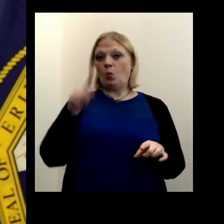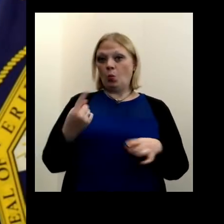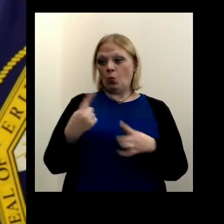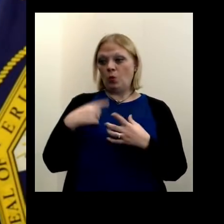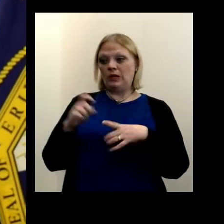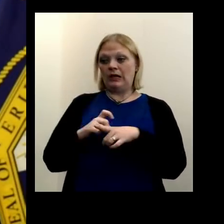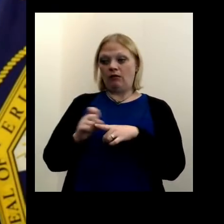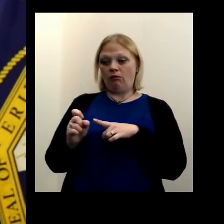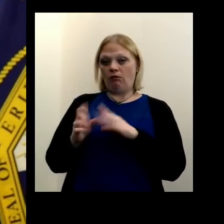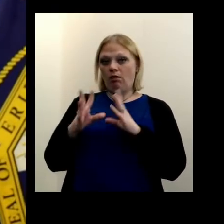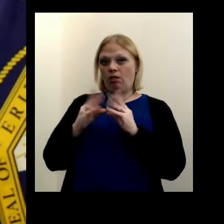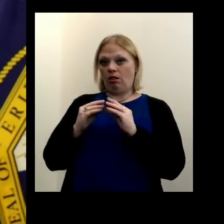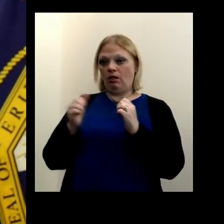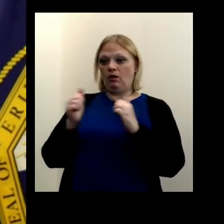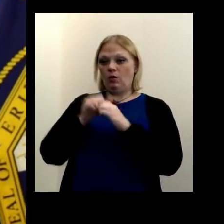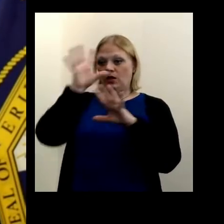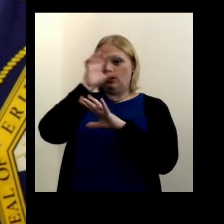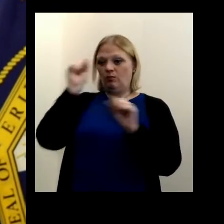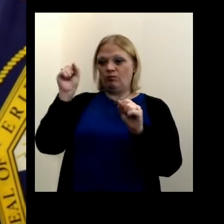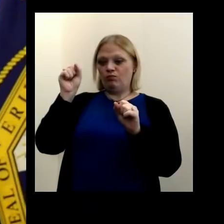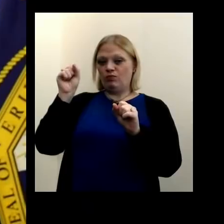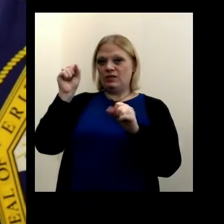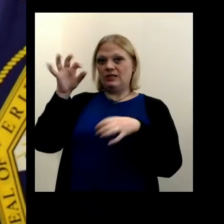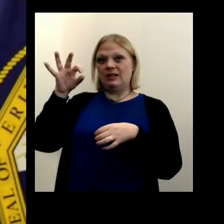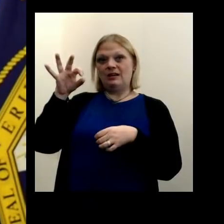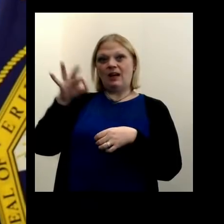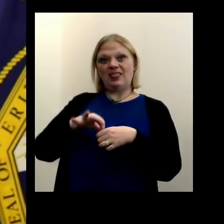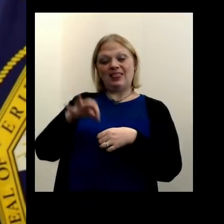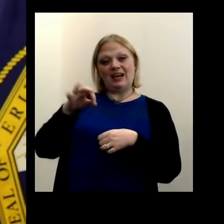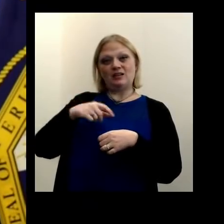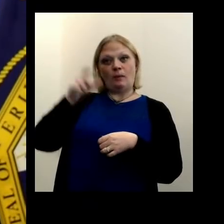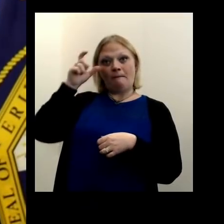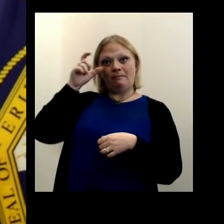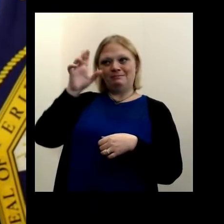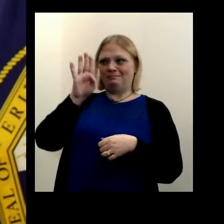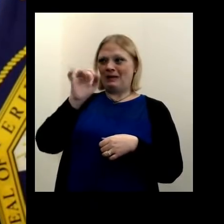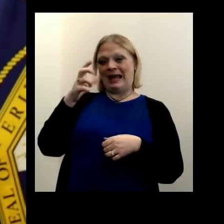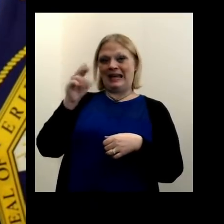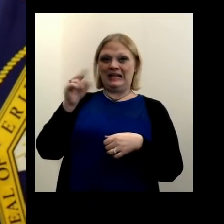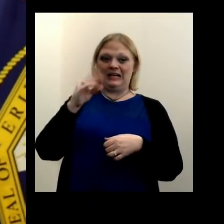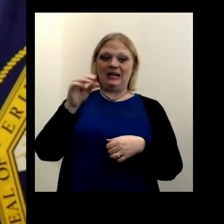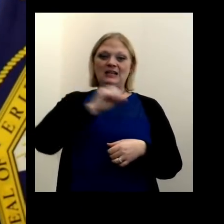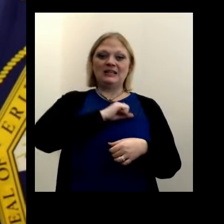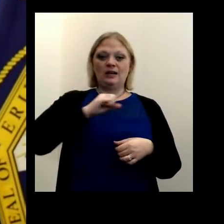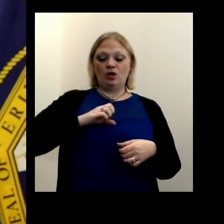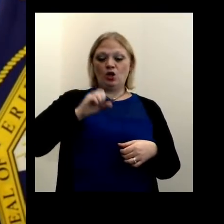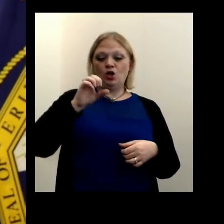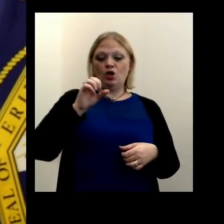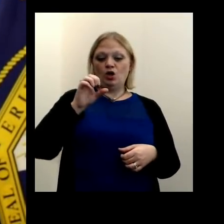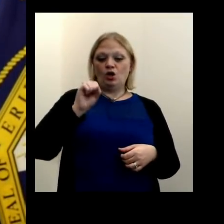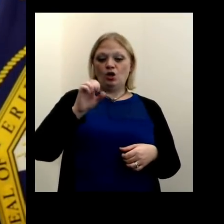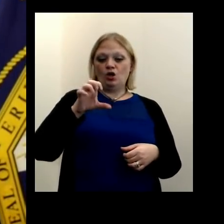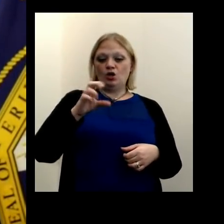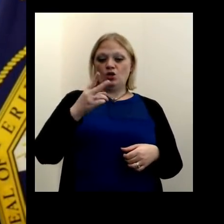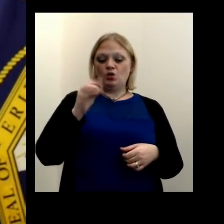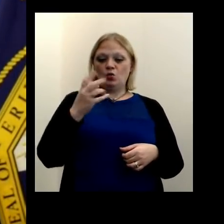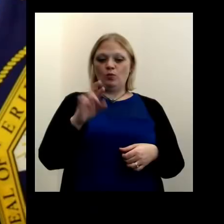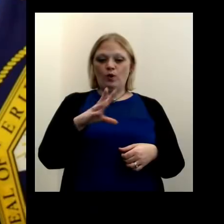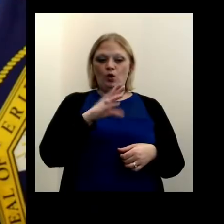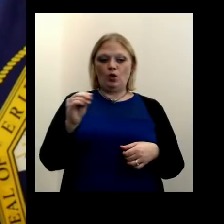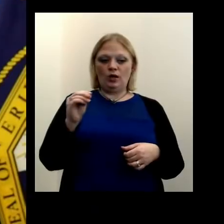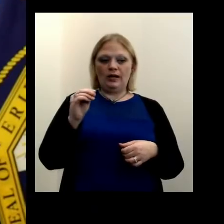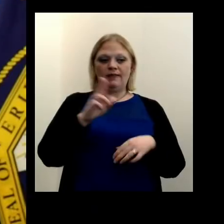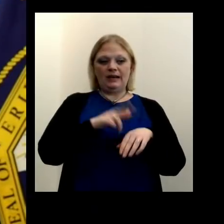the President-elect and the Vice President-elect, I spoke to Senator Schumer, as well as representatives from the National Association of